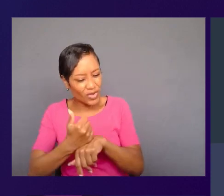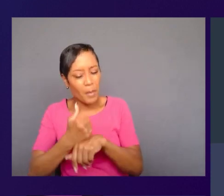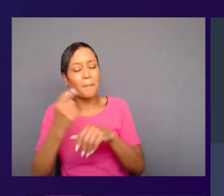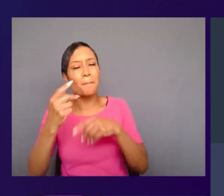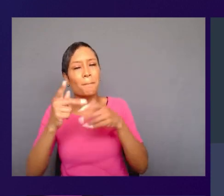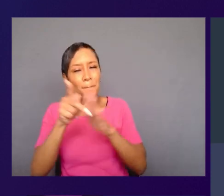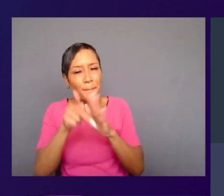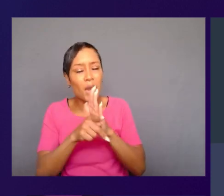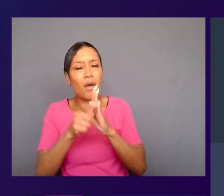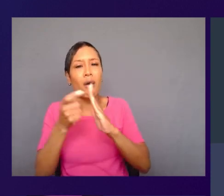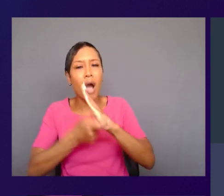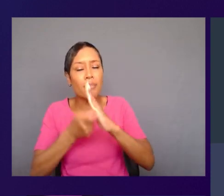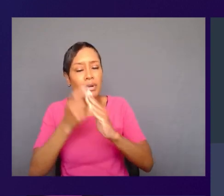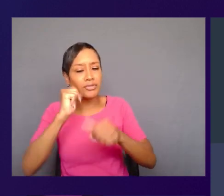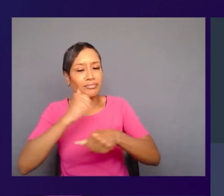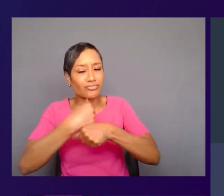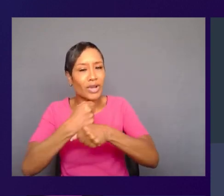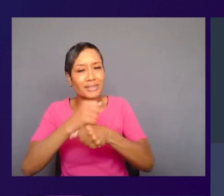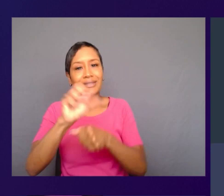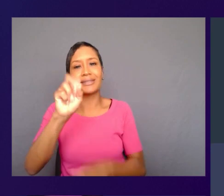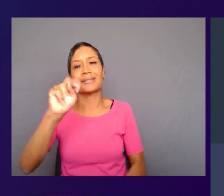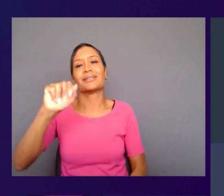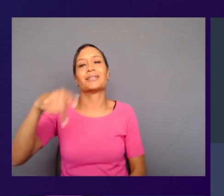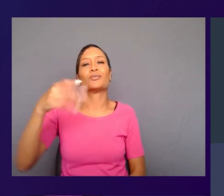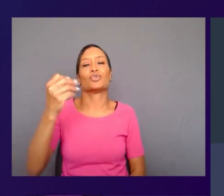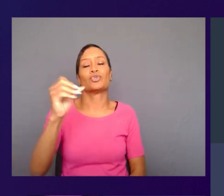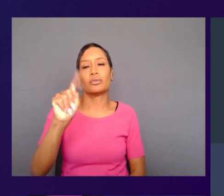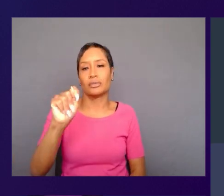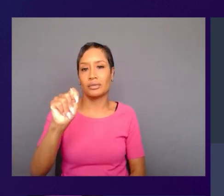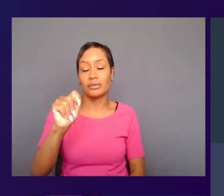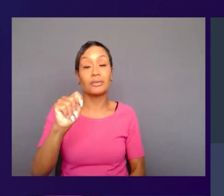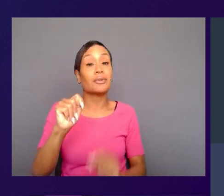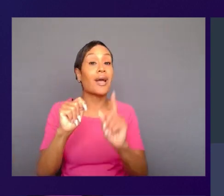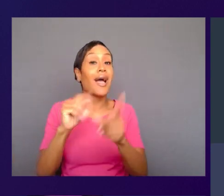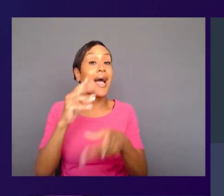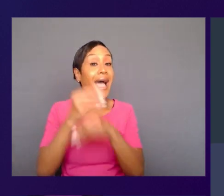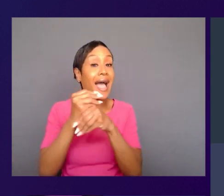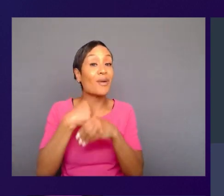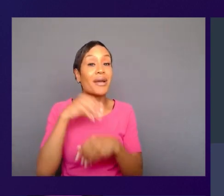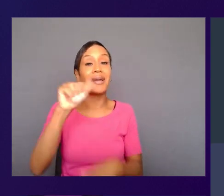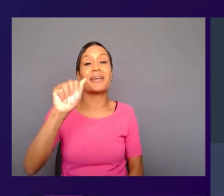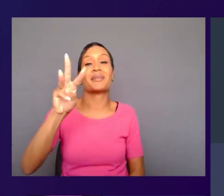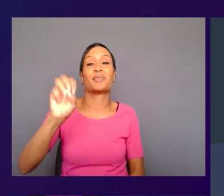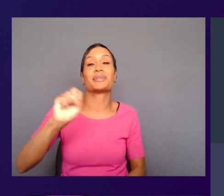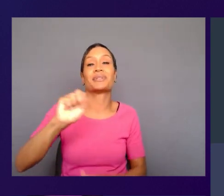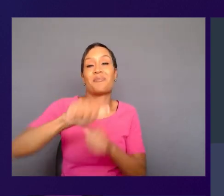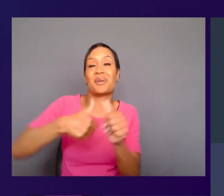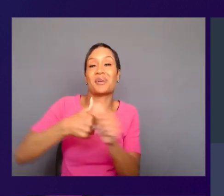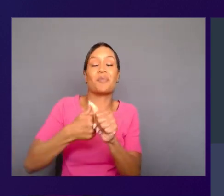of snapshot creation. Additionally, we have AWS Backup that can help you automate